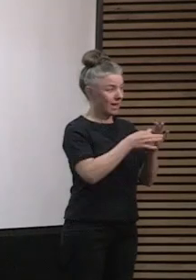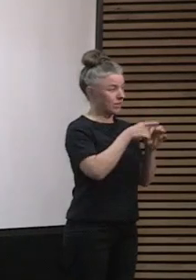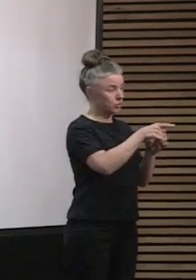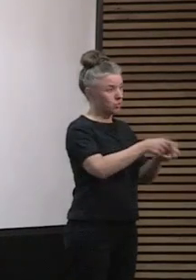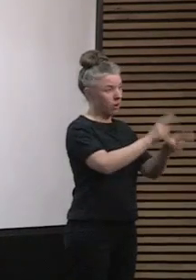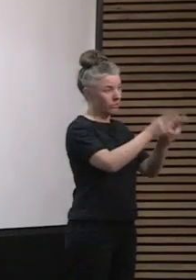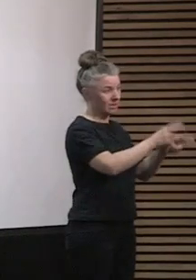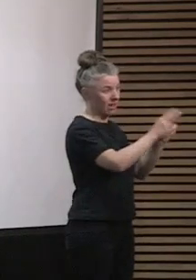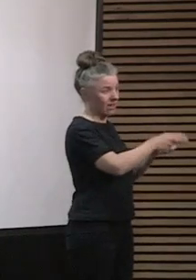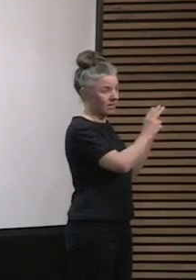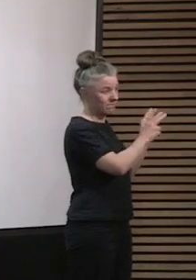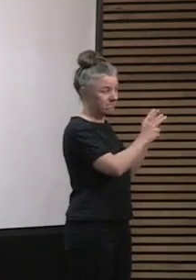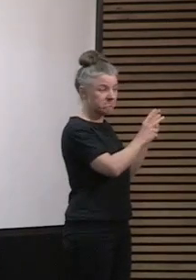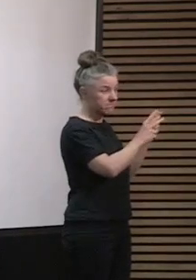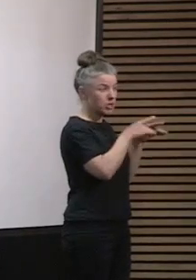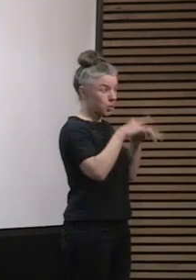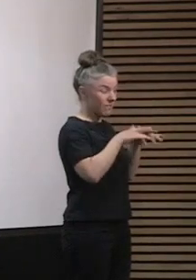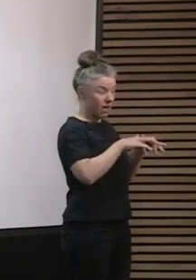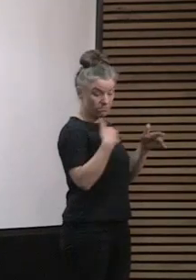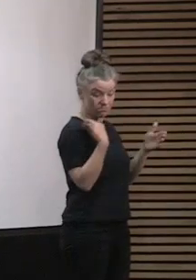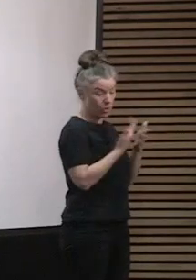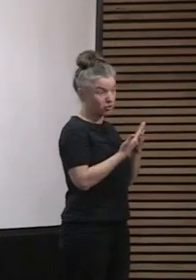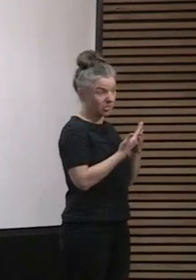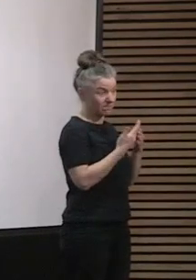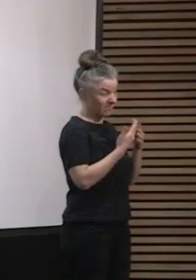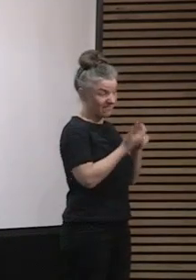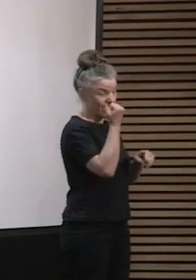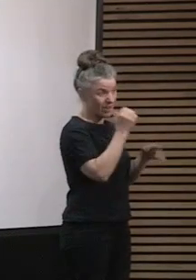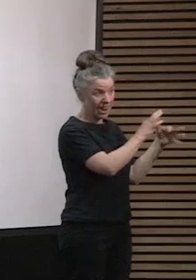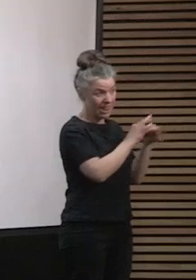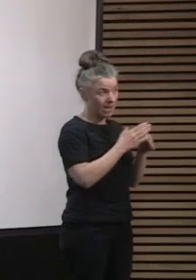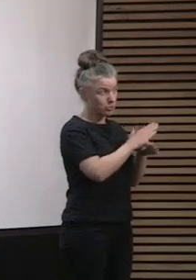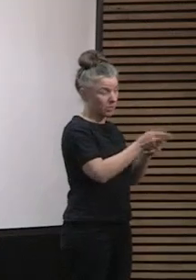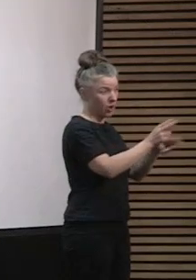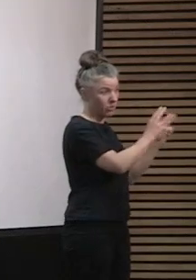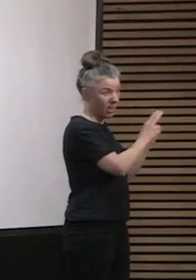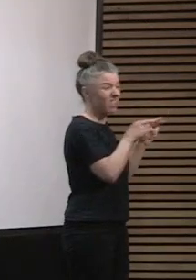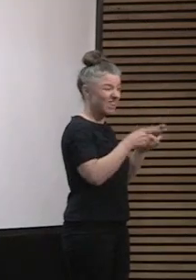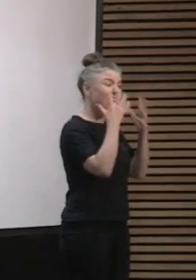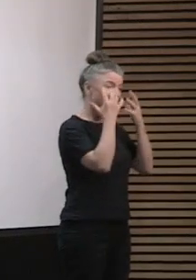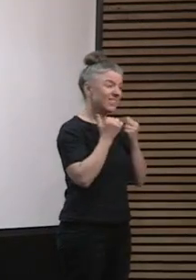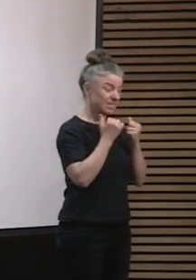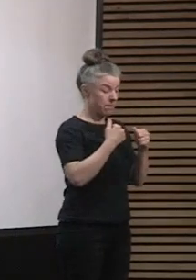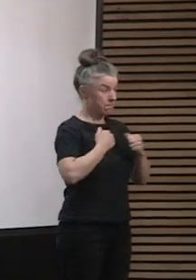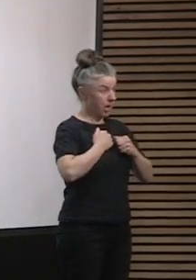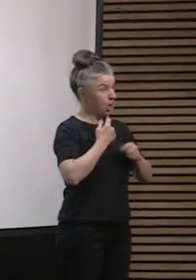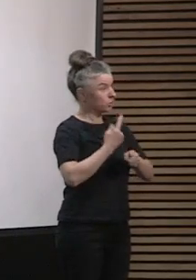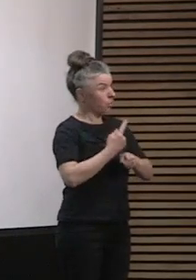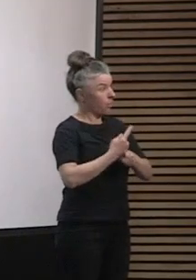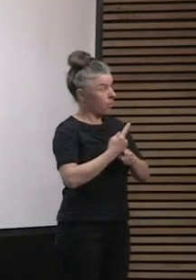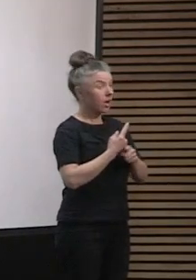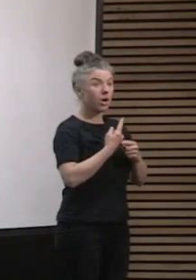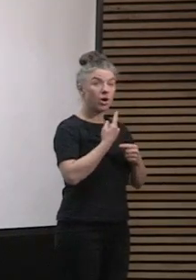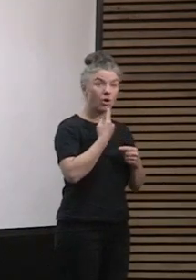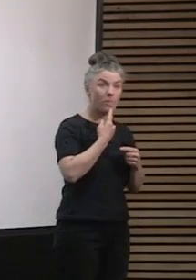isolation can currently be linked back to the cases we have. And so that's the evidence that we have, and so that is what I'll be basing all of our decisions